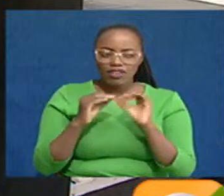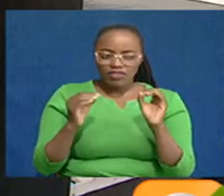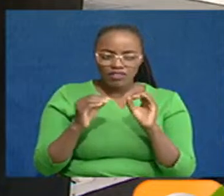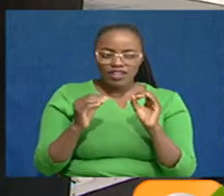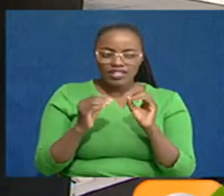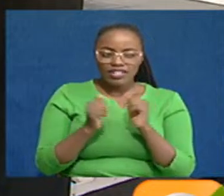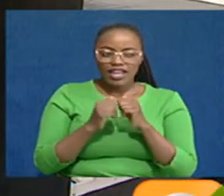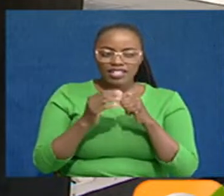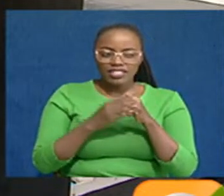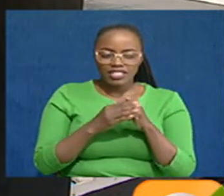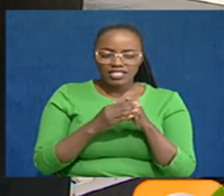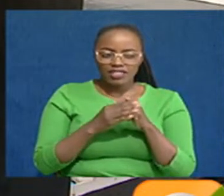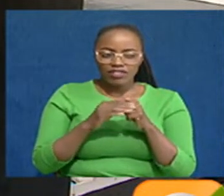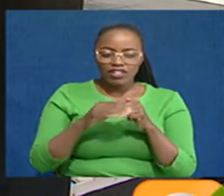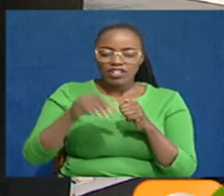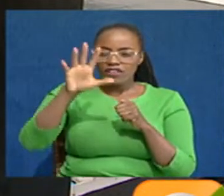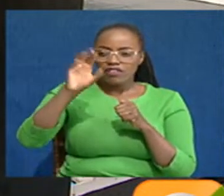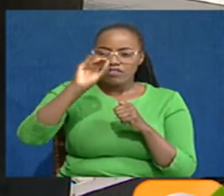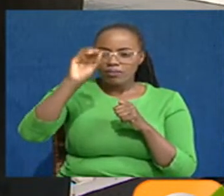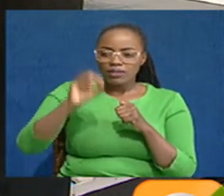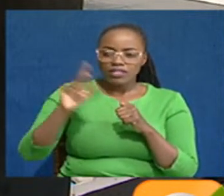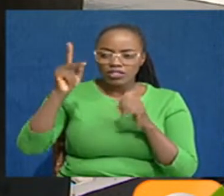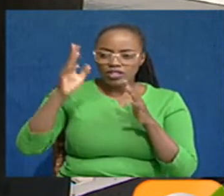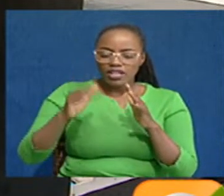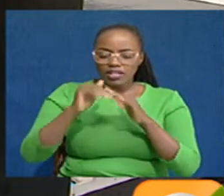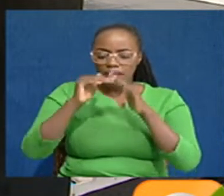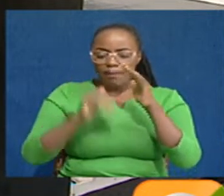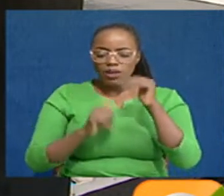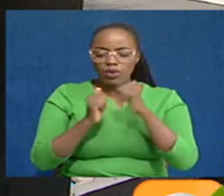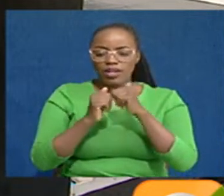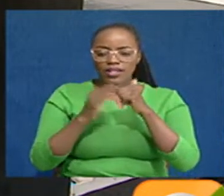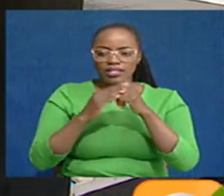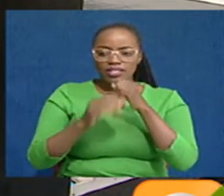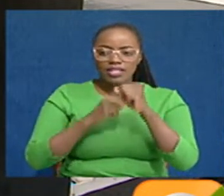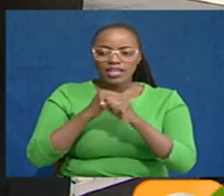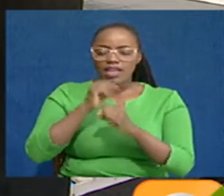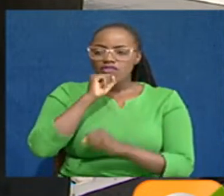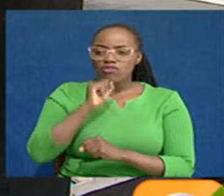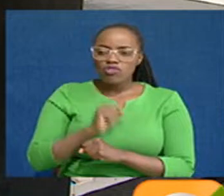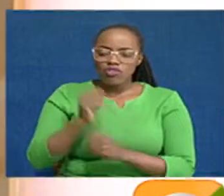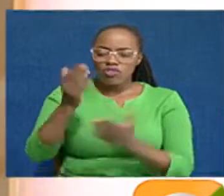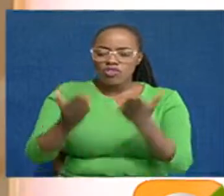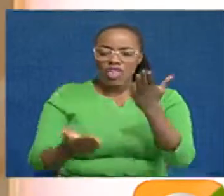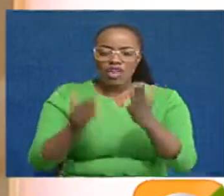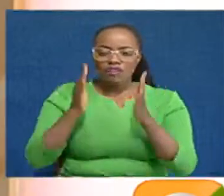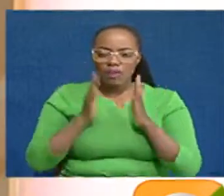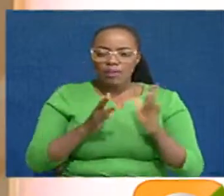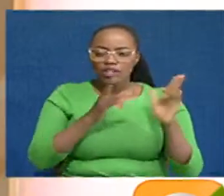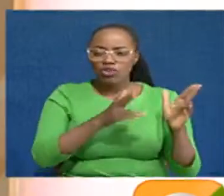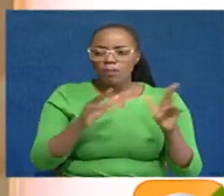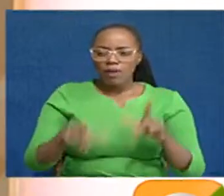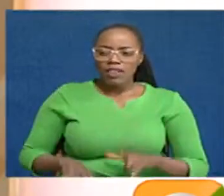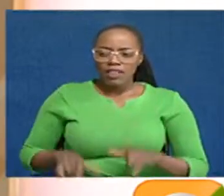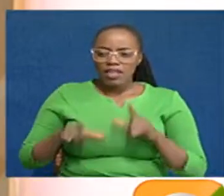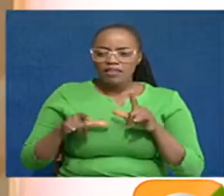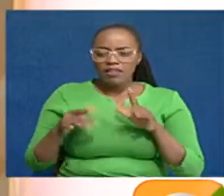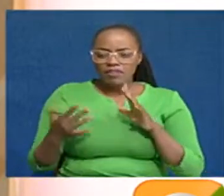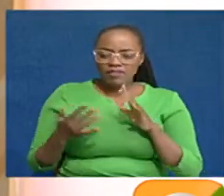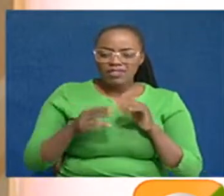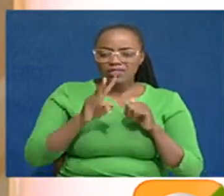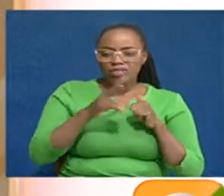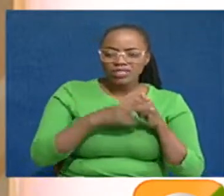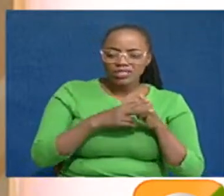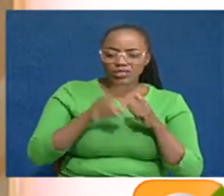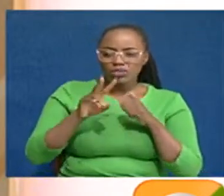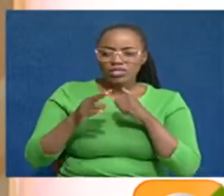50% of Kenyans are below the age of 19. And then the average person usually leaves home about 26, 27